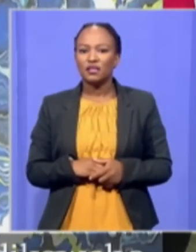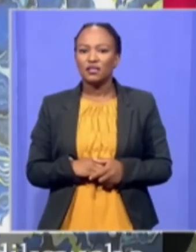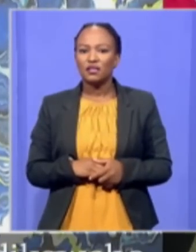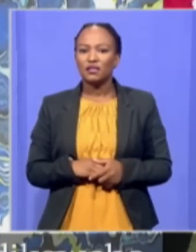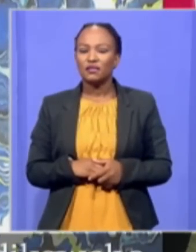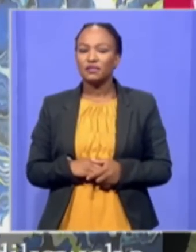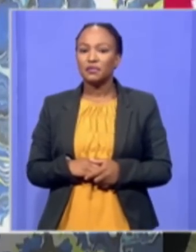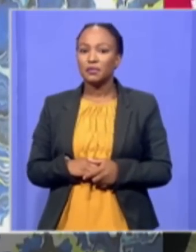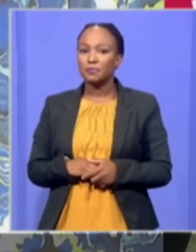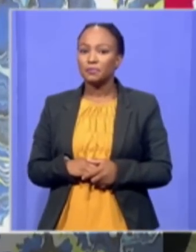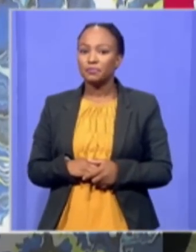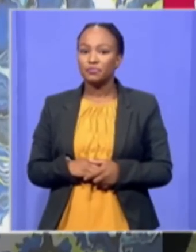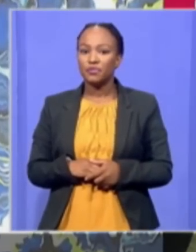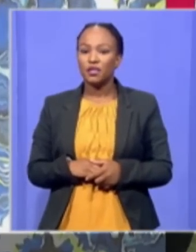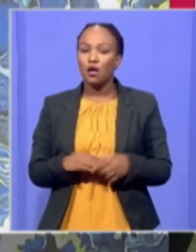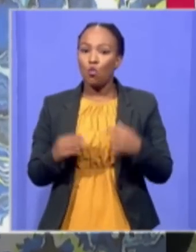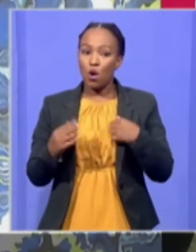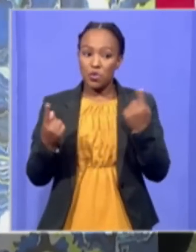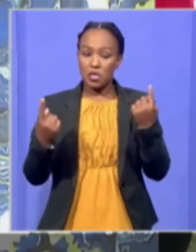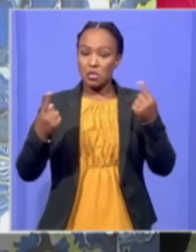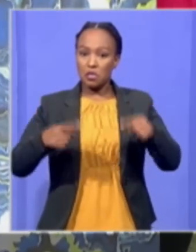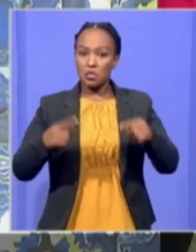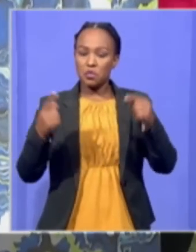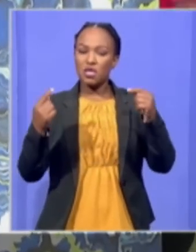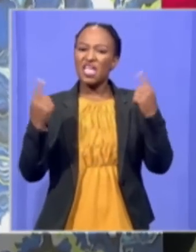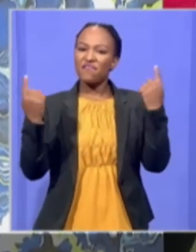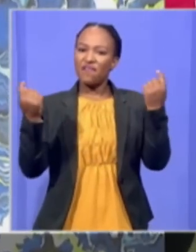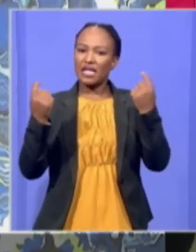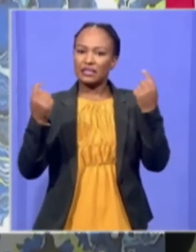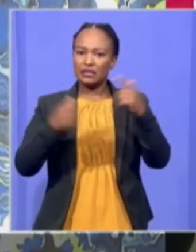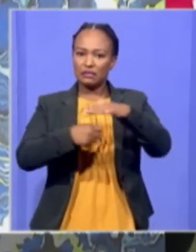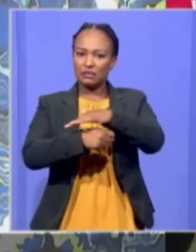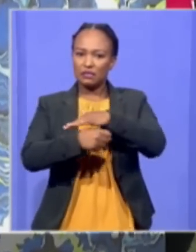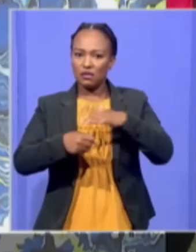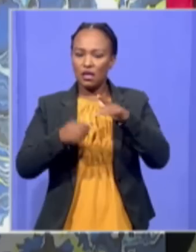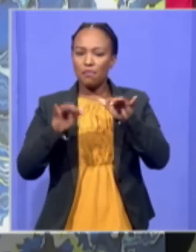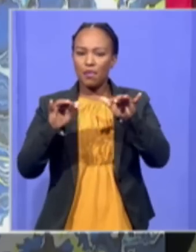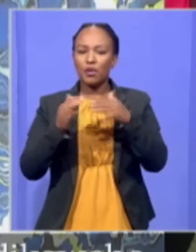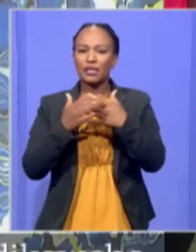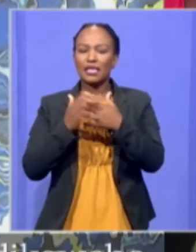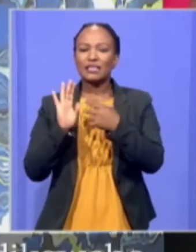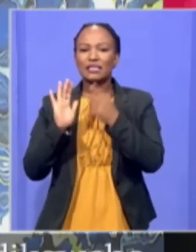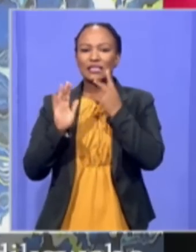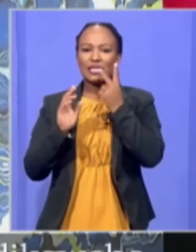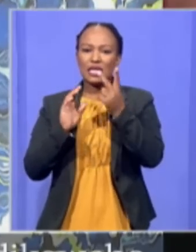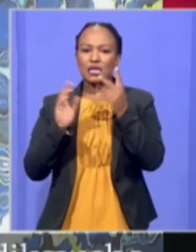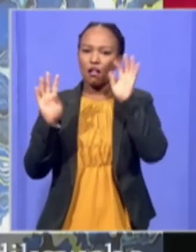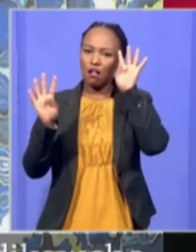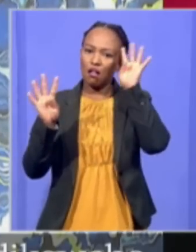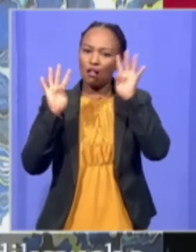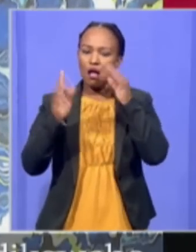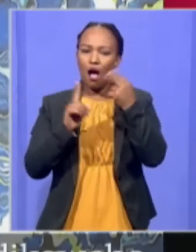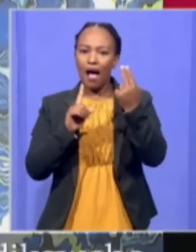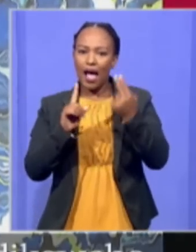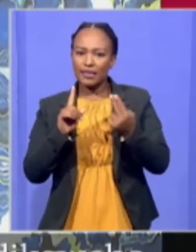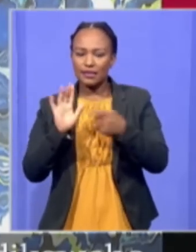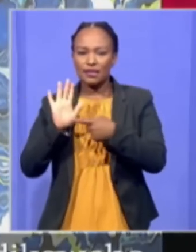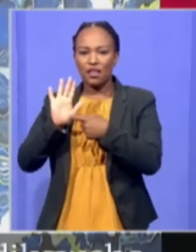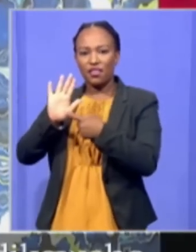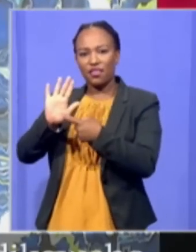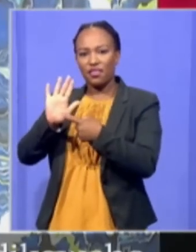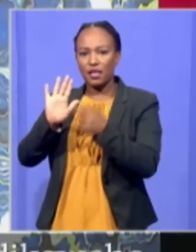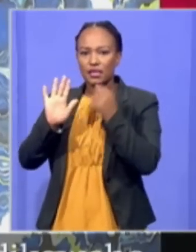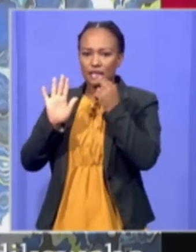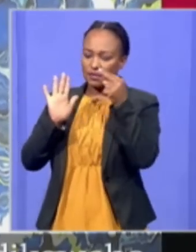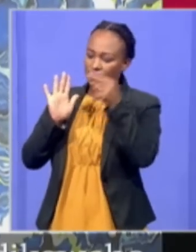mahika yana ra thusega ka gore batho ba kgona go bona botaki jwa rona ba kgona go reka because